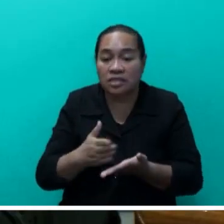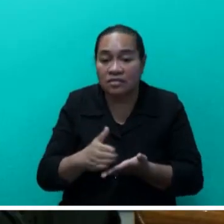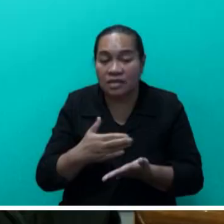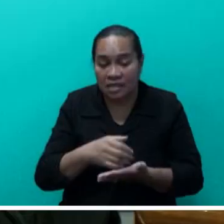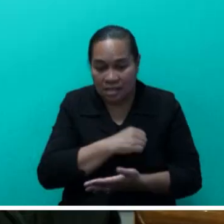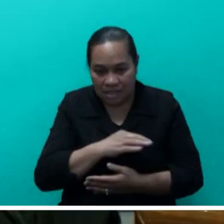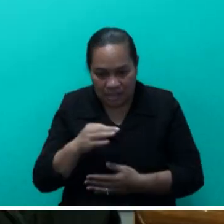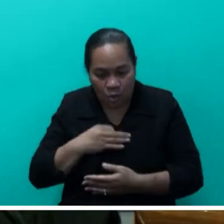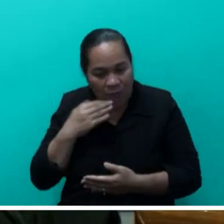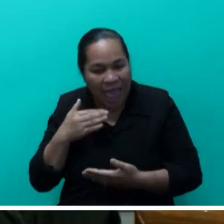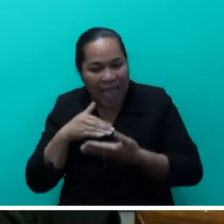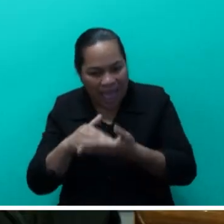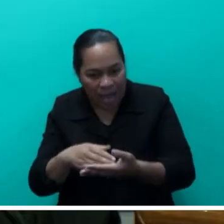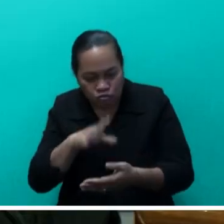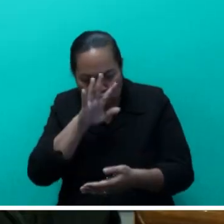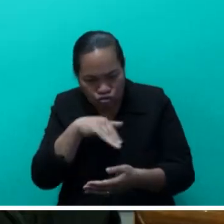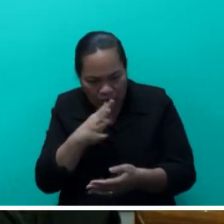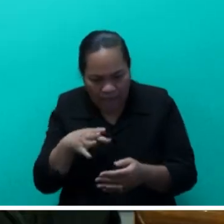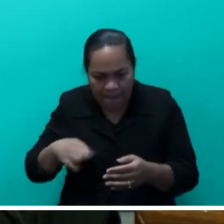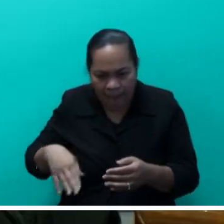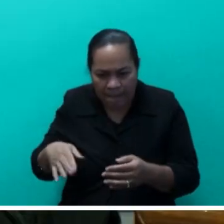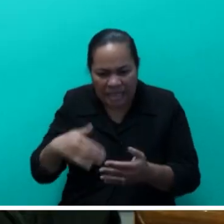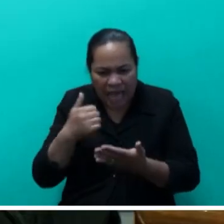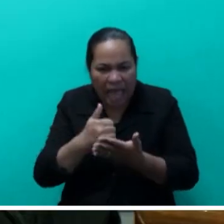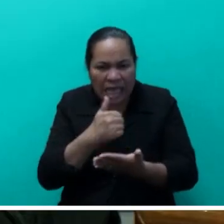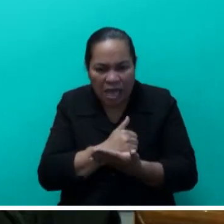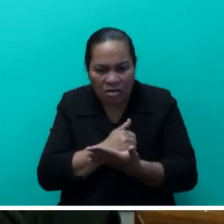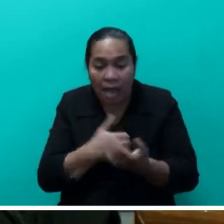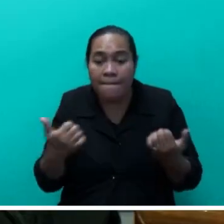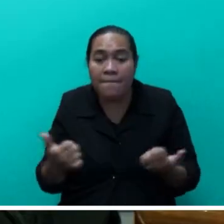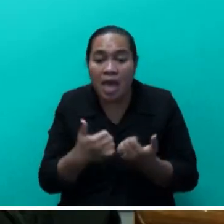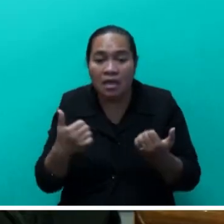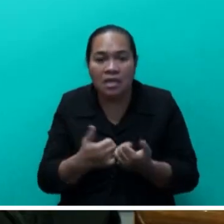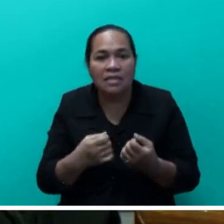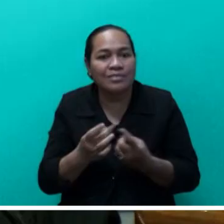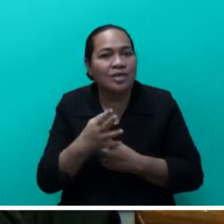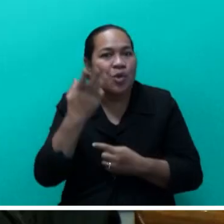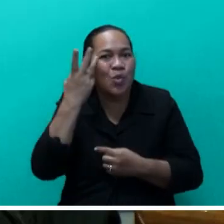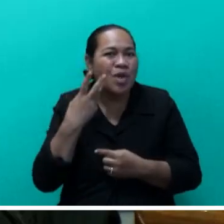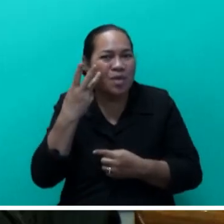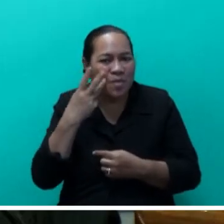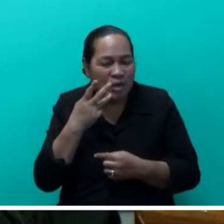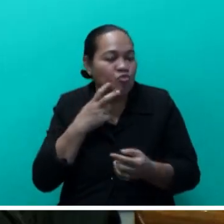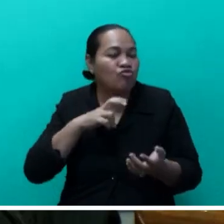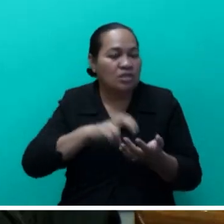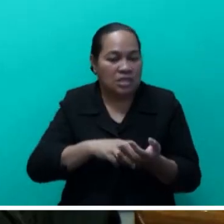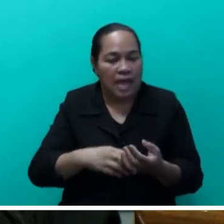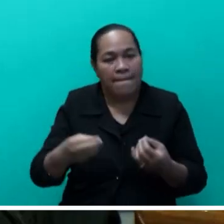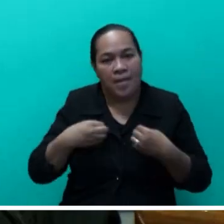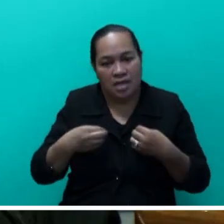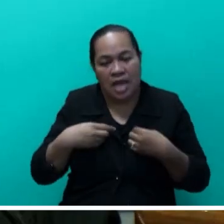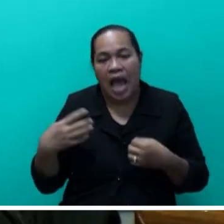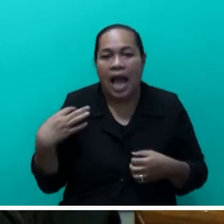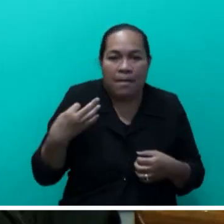check members' account balances. Many villagers, especially women, seized the opportunity to register businesses and apply for